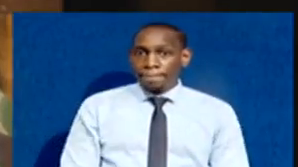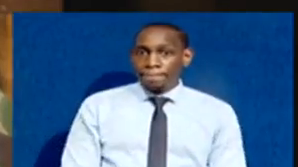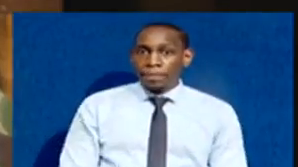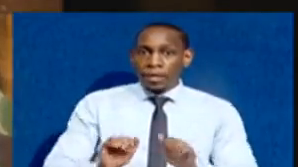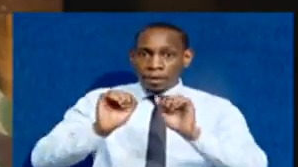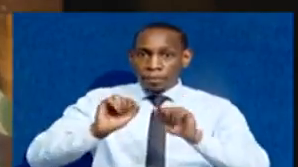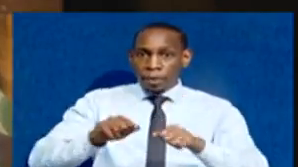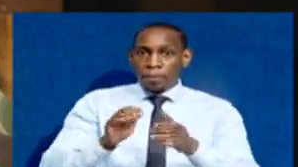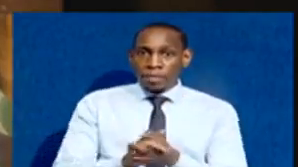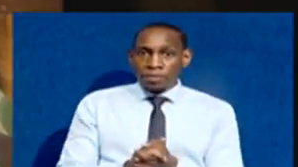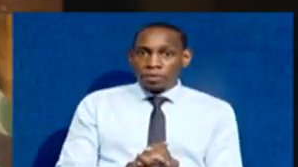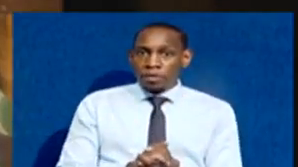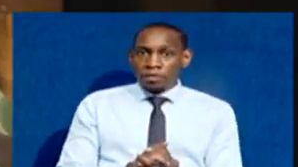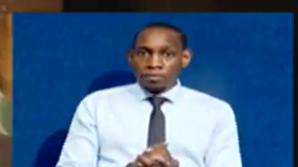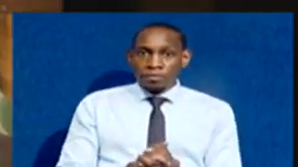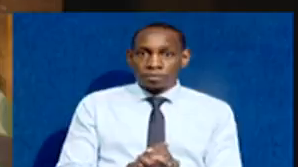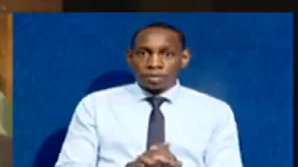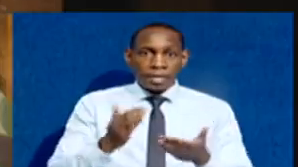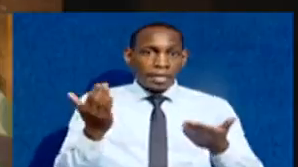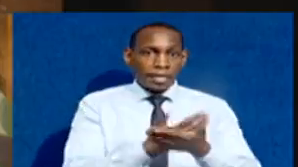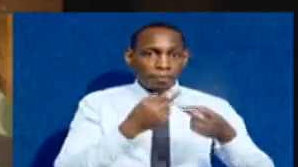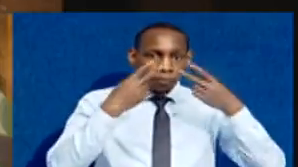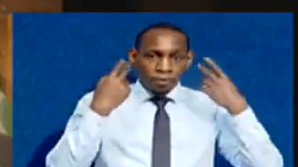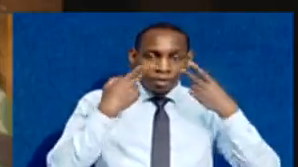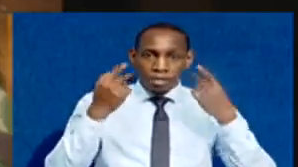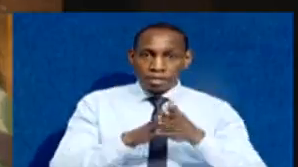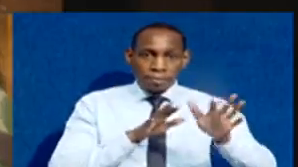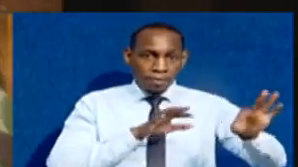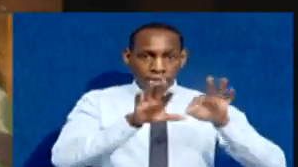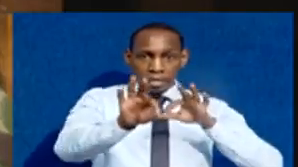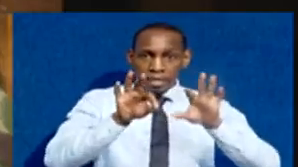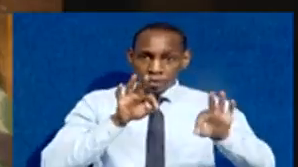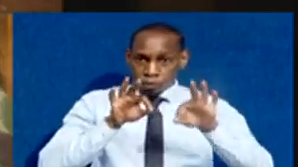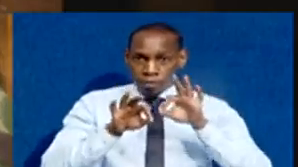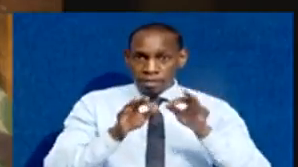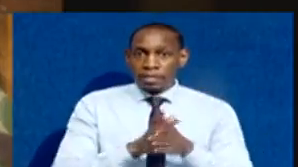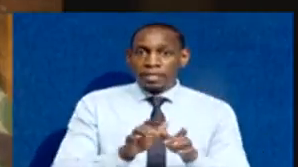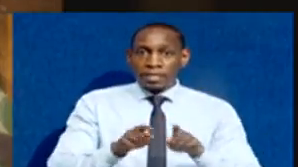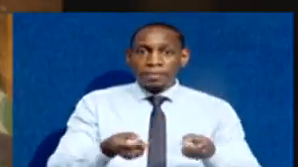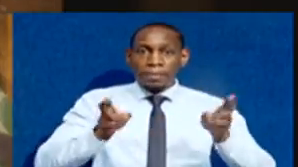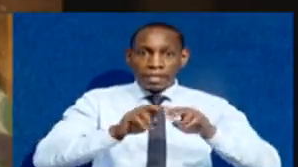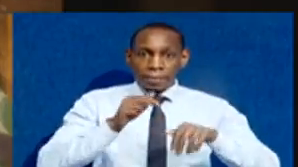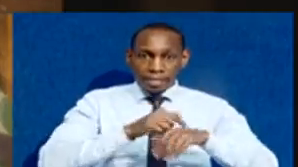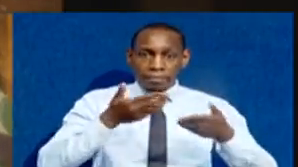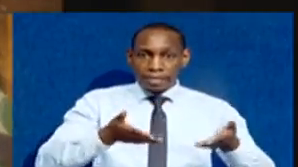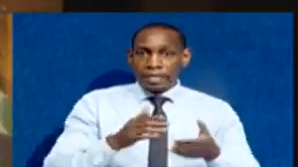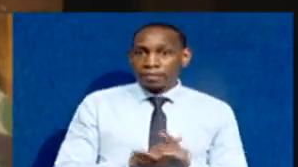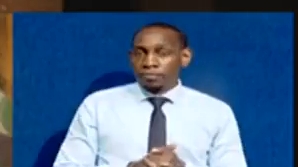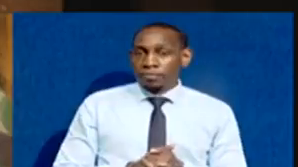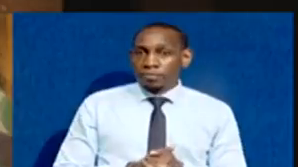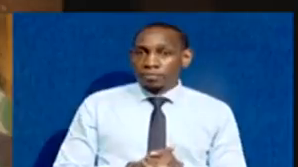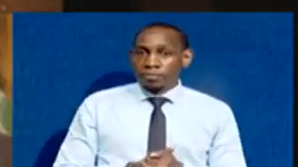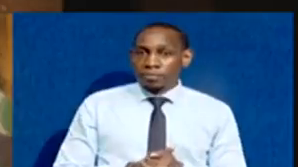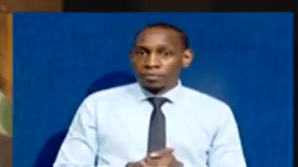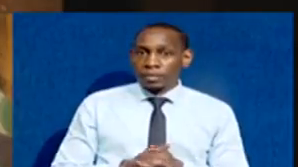you can dry the pool where the Al-Shabaab recruits from. And that is what is going to happen now that we are getting